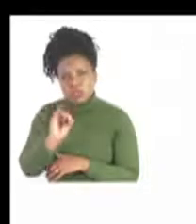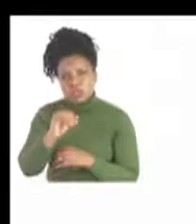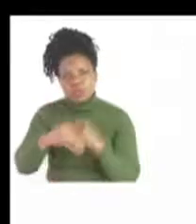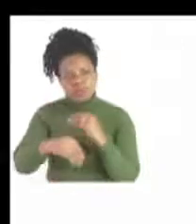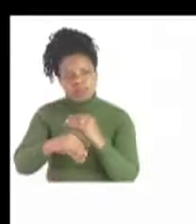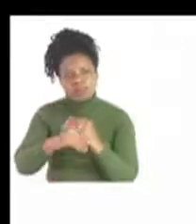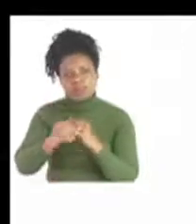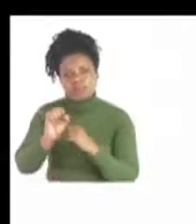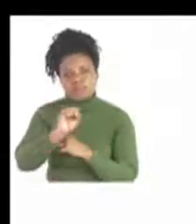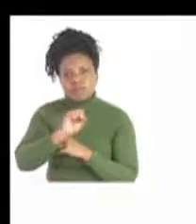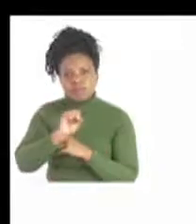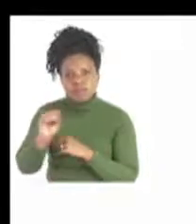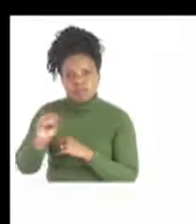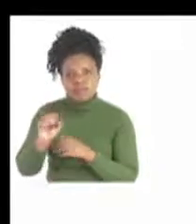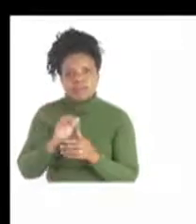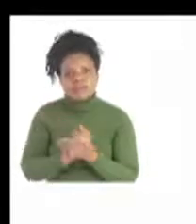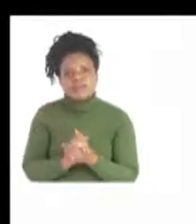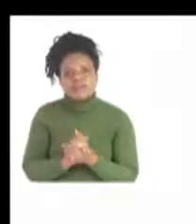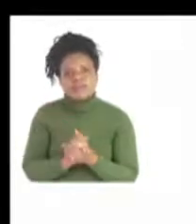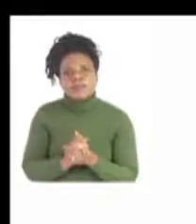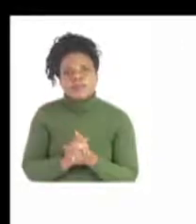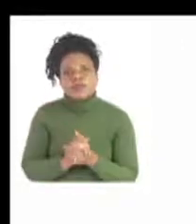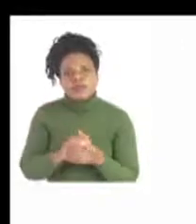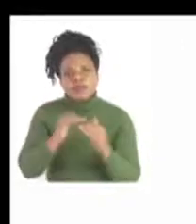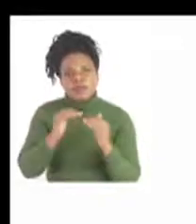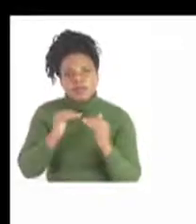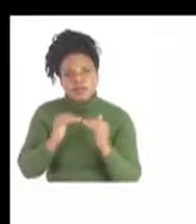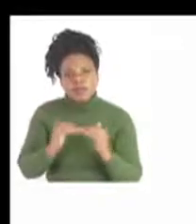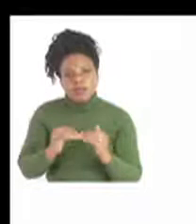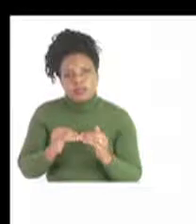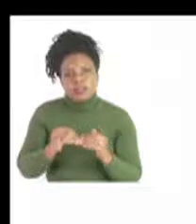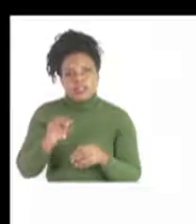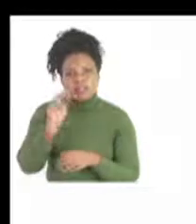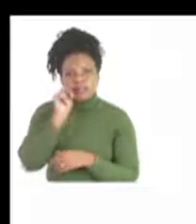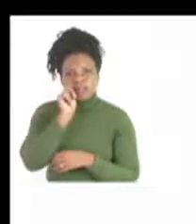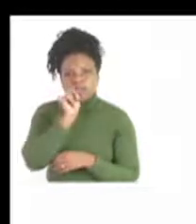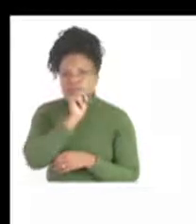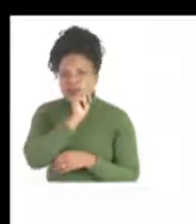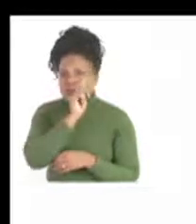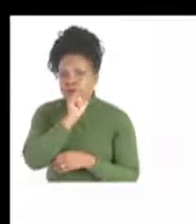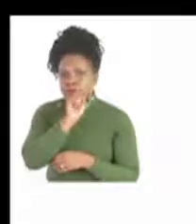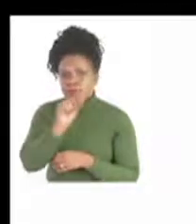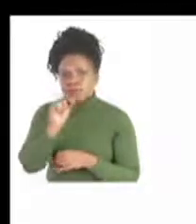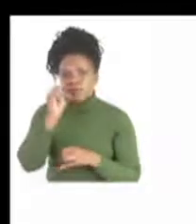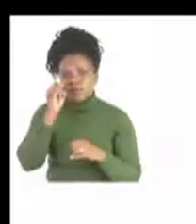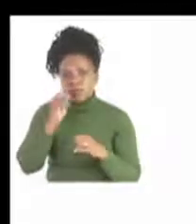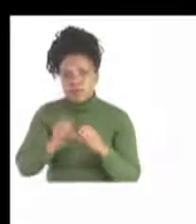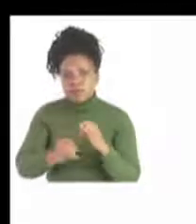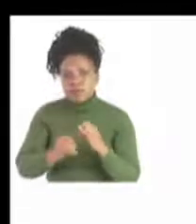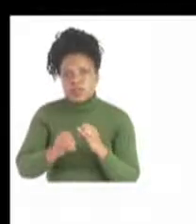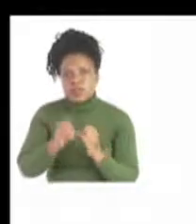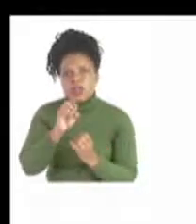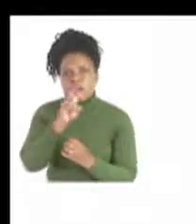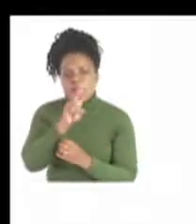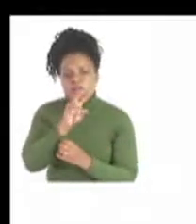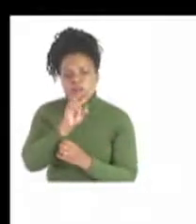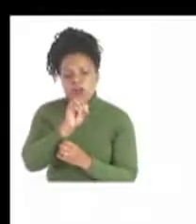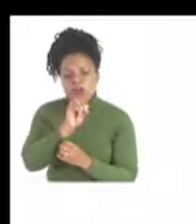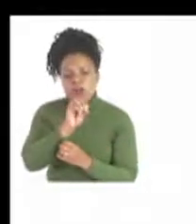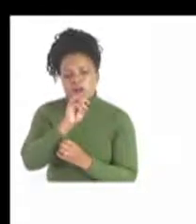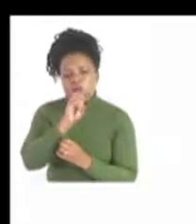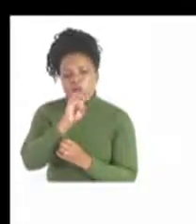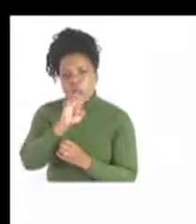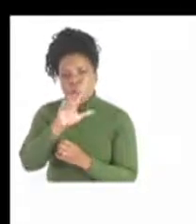we only add S. Zoo, zoos. Video,